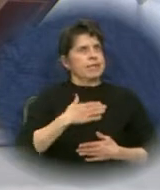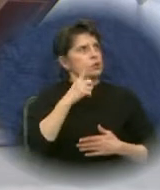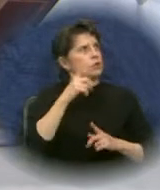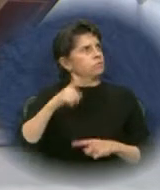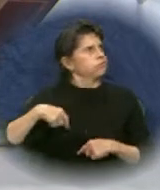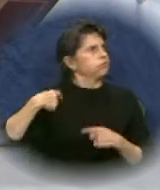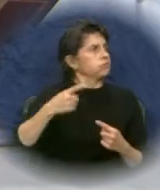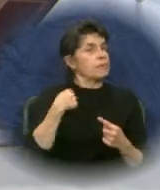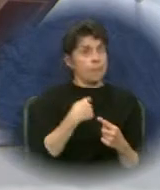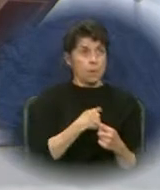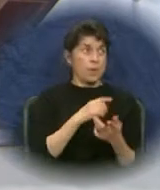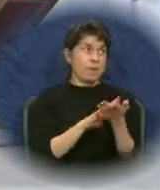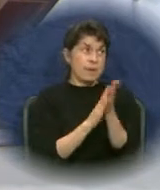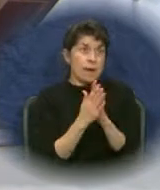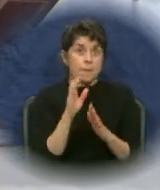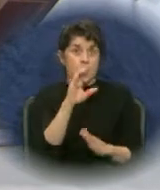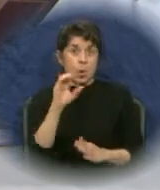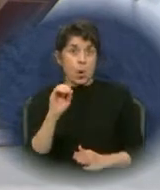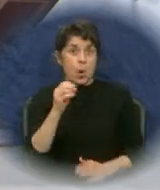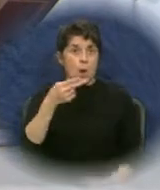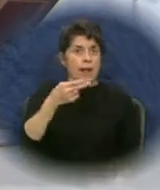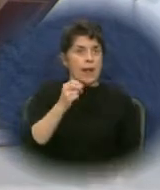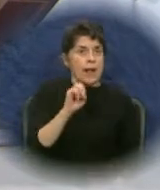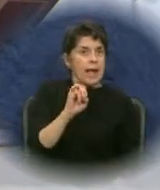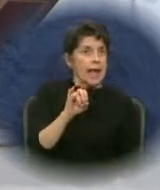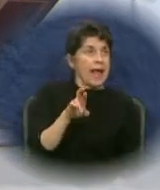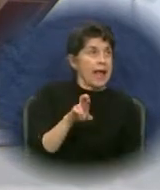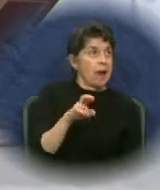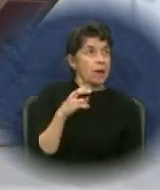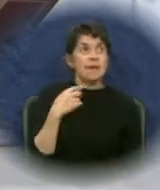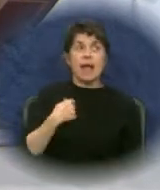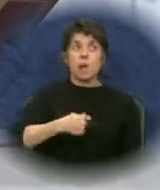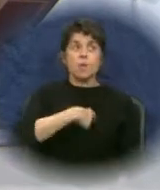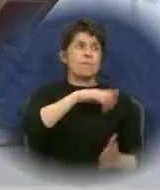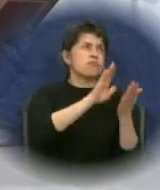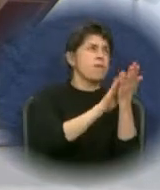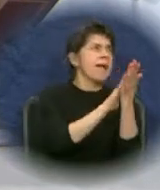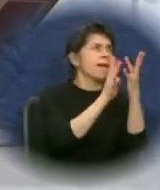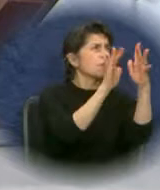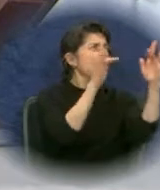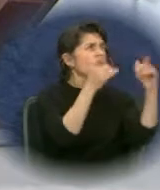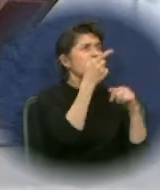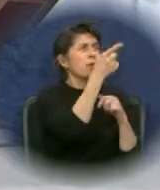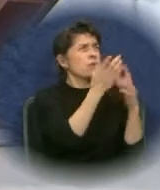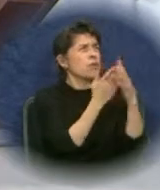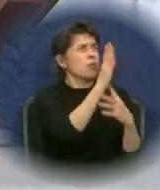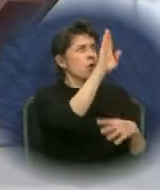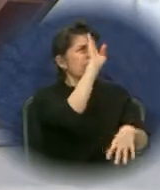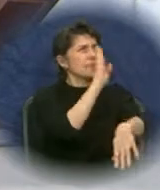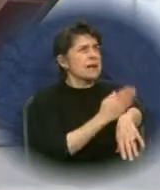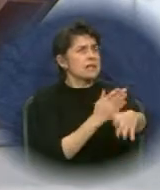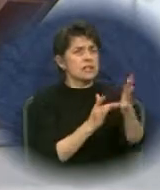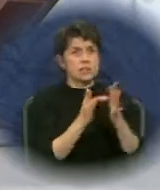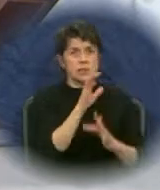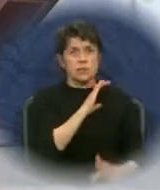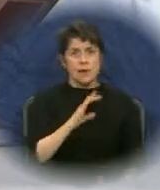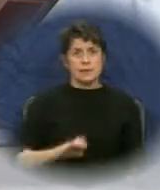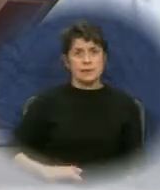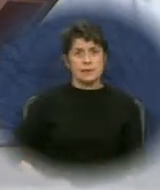to be co-heirs to eternal life and may praise and glorify you through your Son, Jesus Christ.